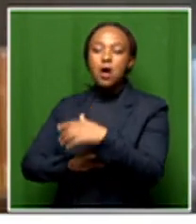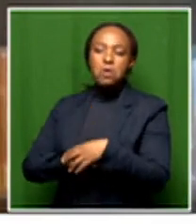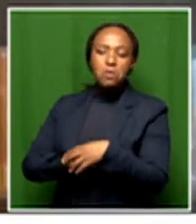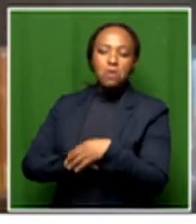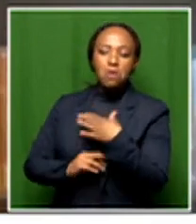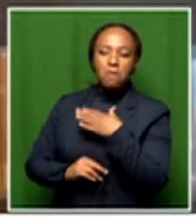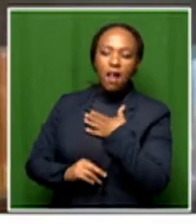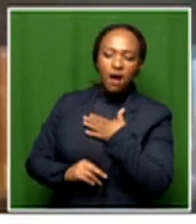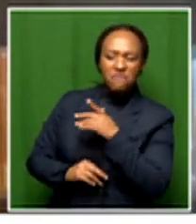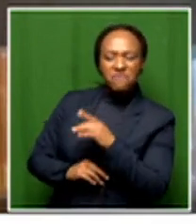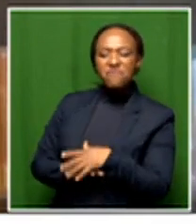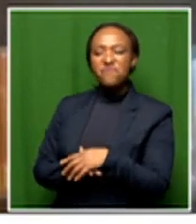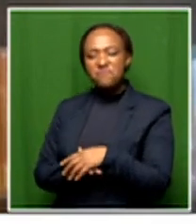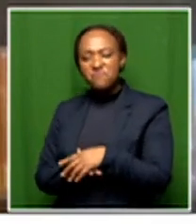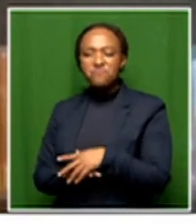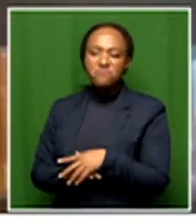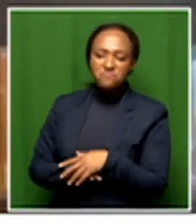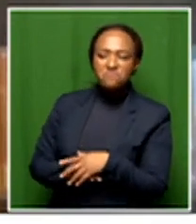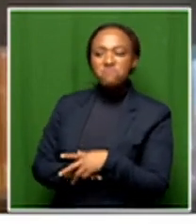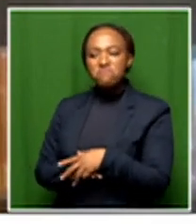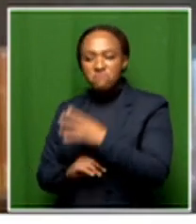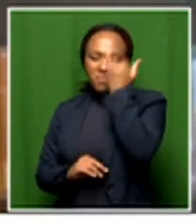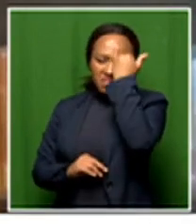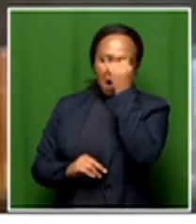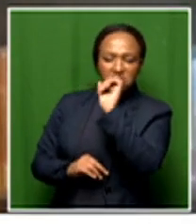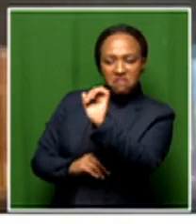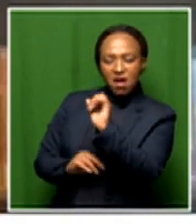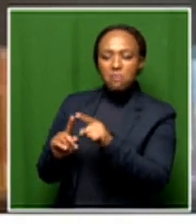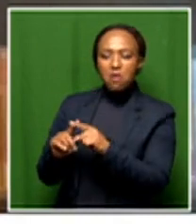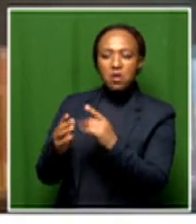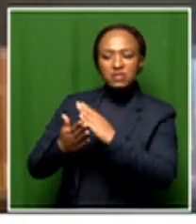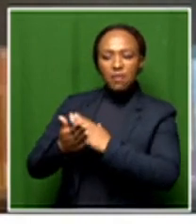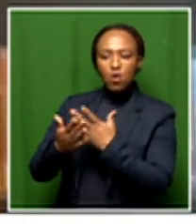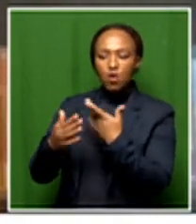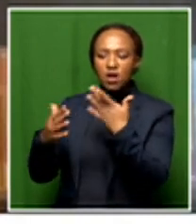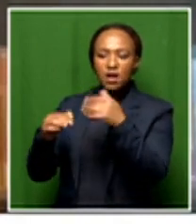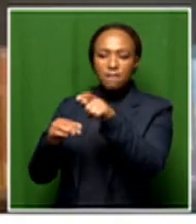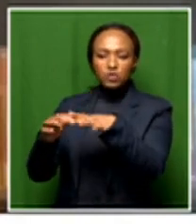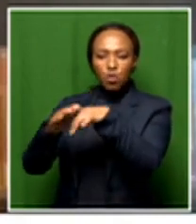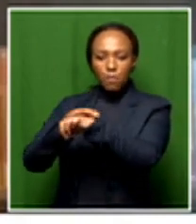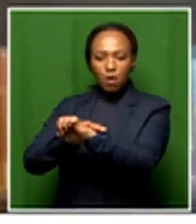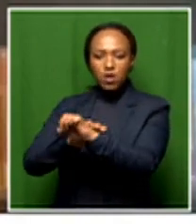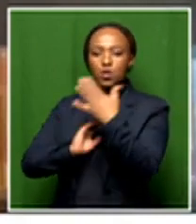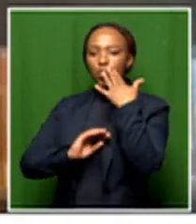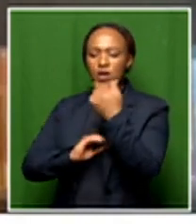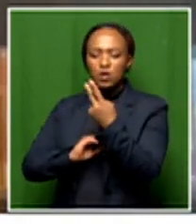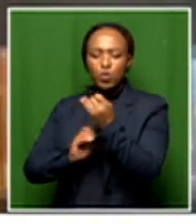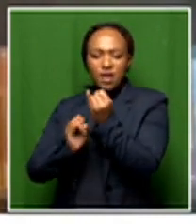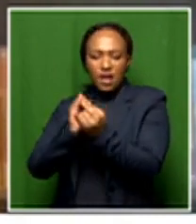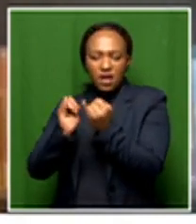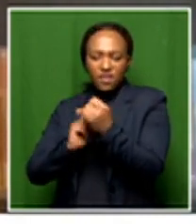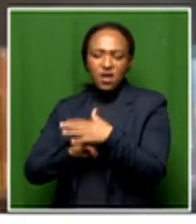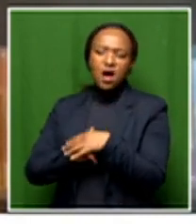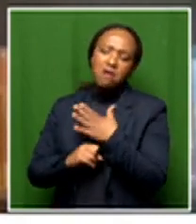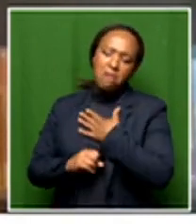some form and this and the other with an ID number that of someone was born in 2011. So